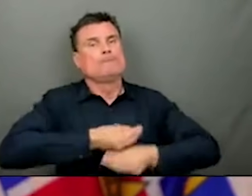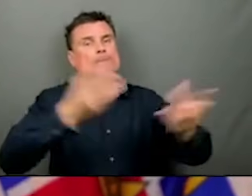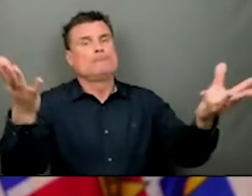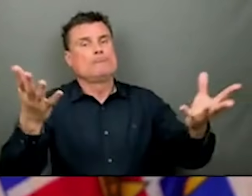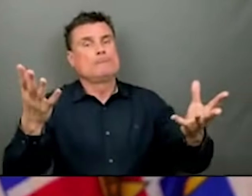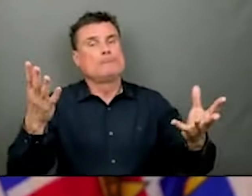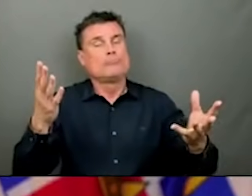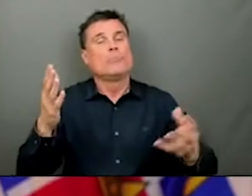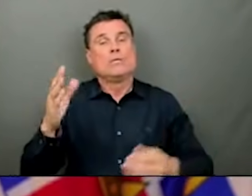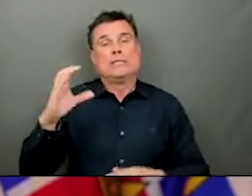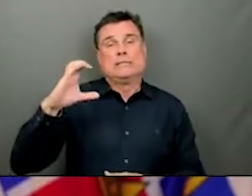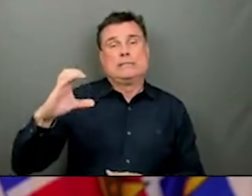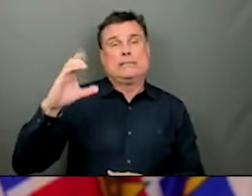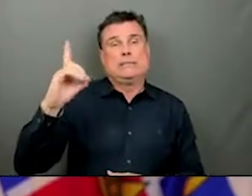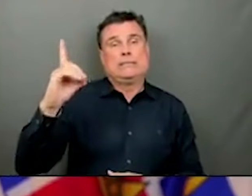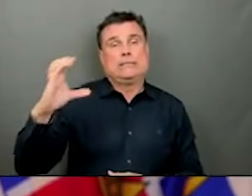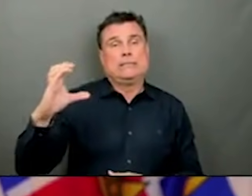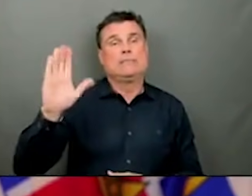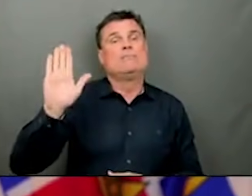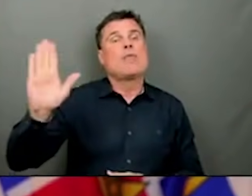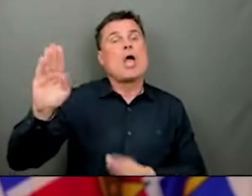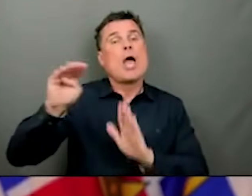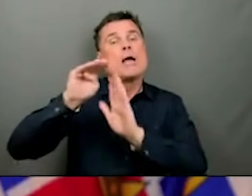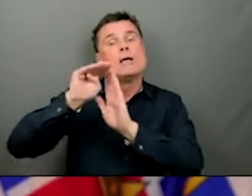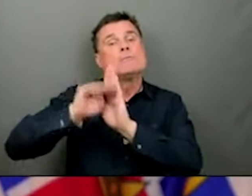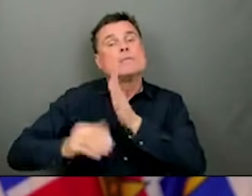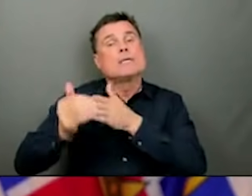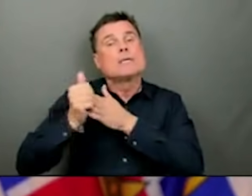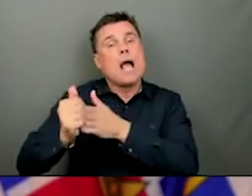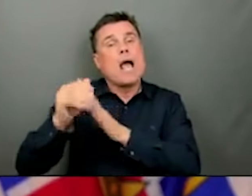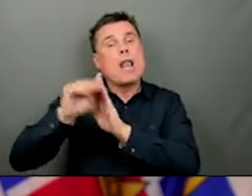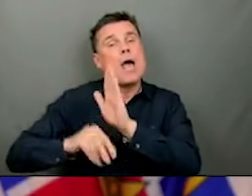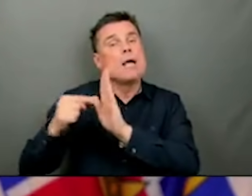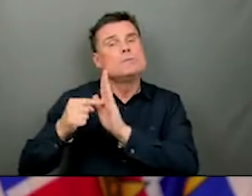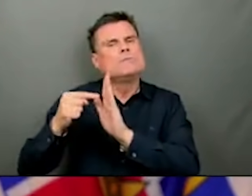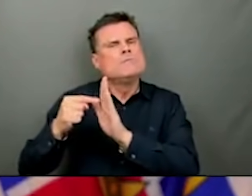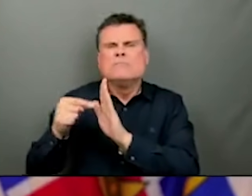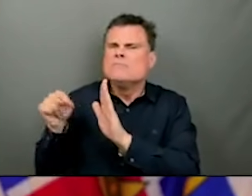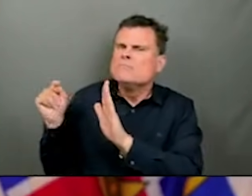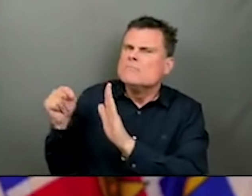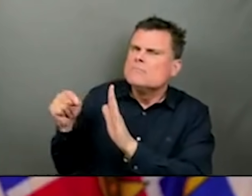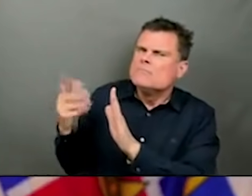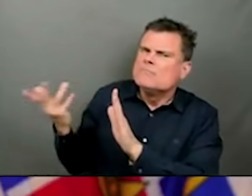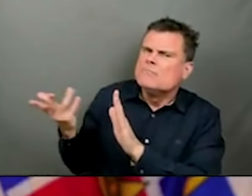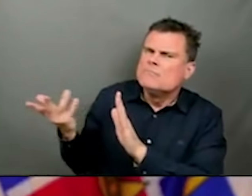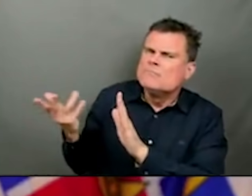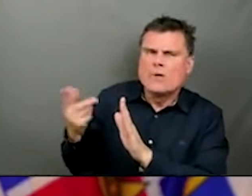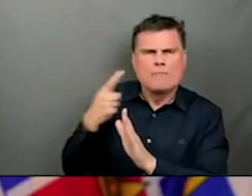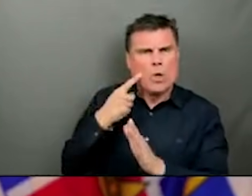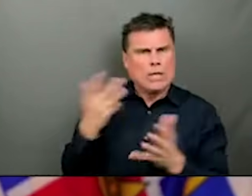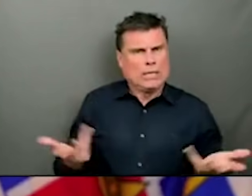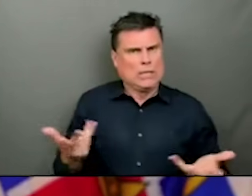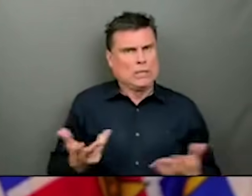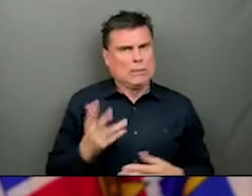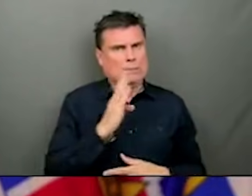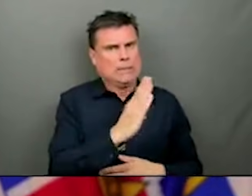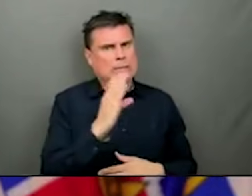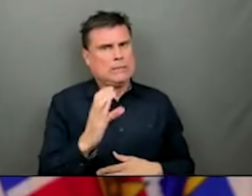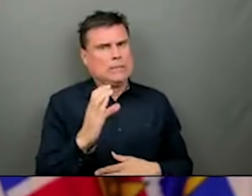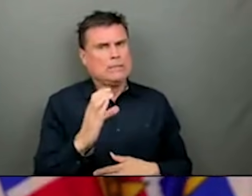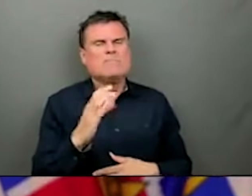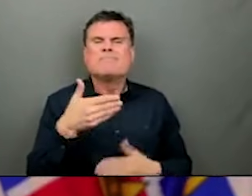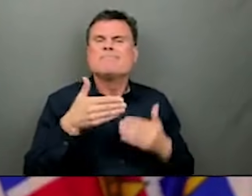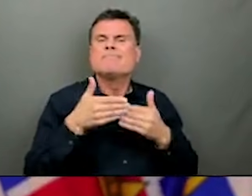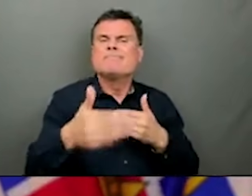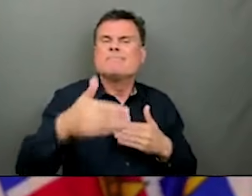receive a second dose in terms of, both their level of immunity and potentially visiting with others this summer, people who